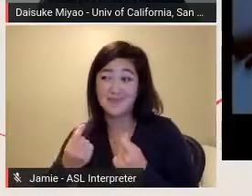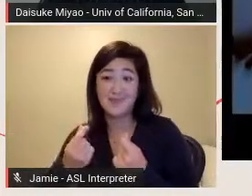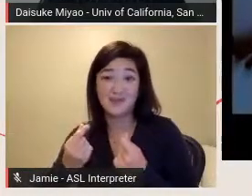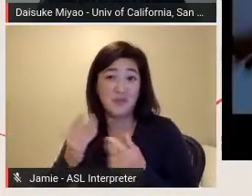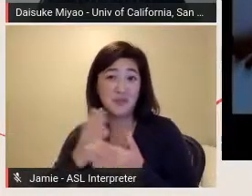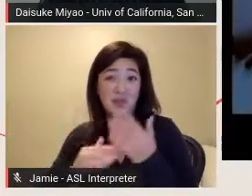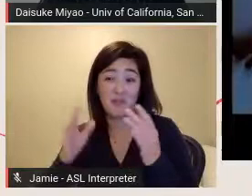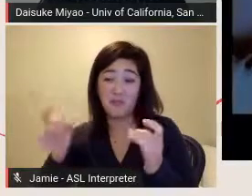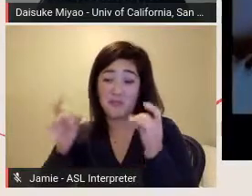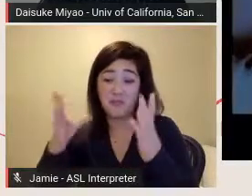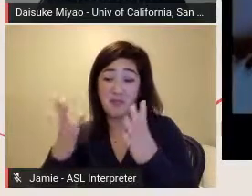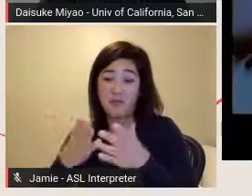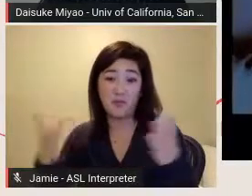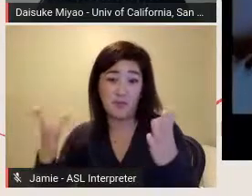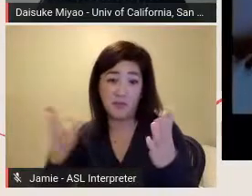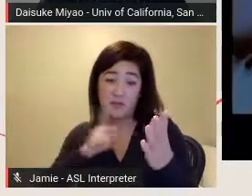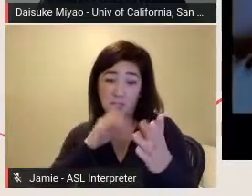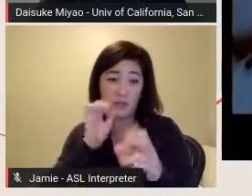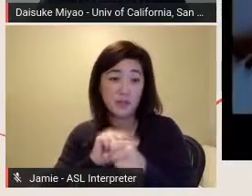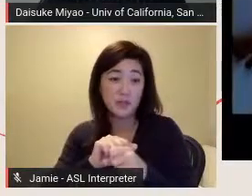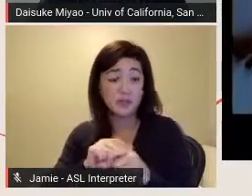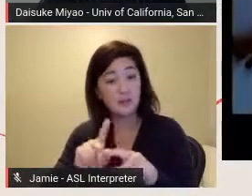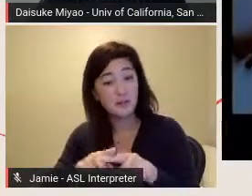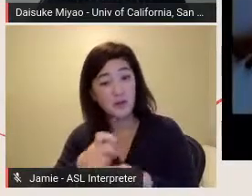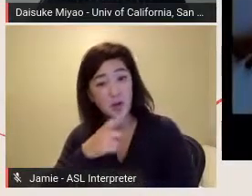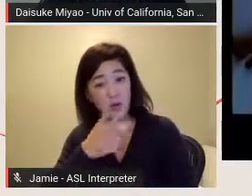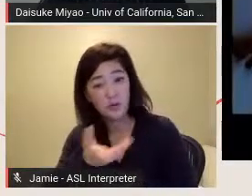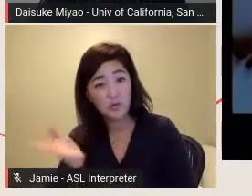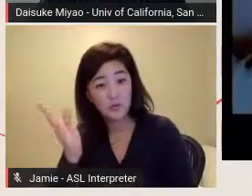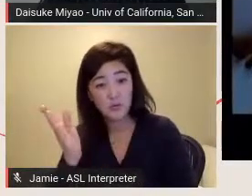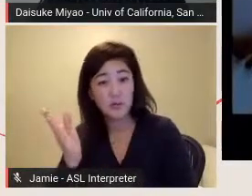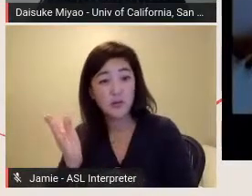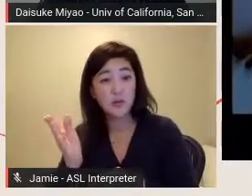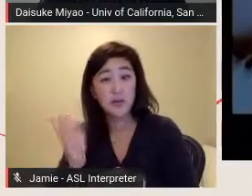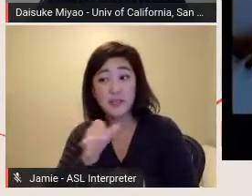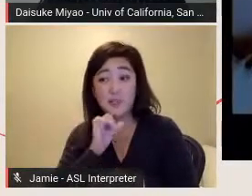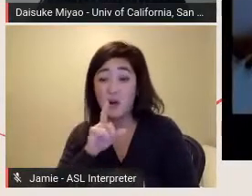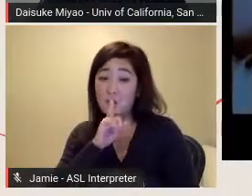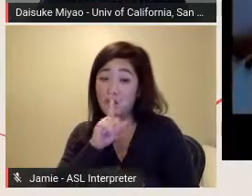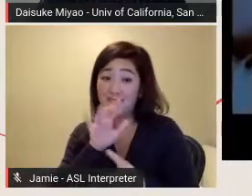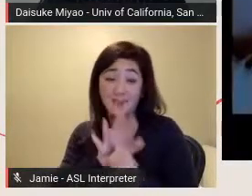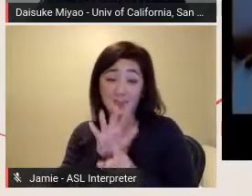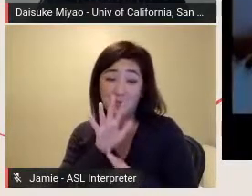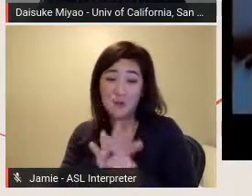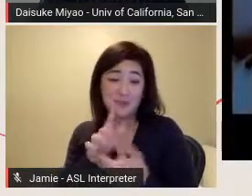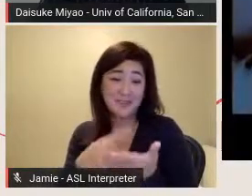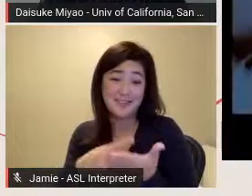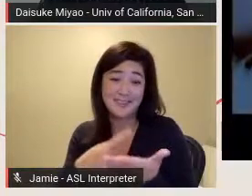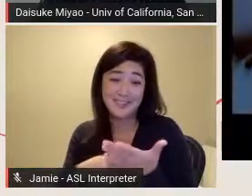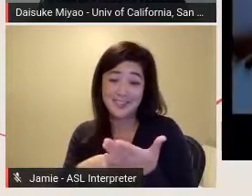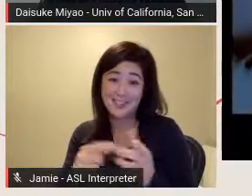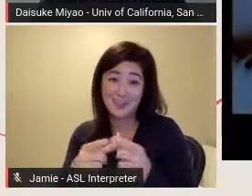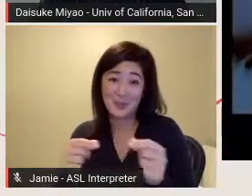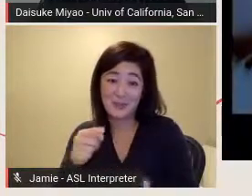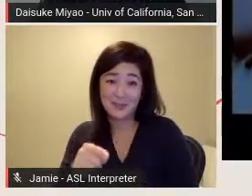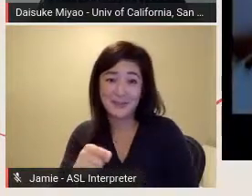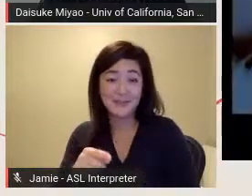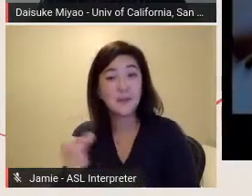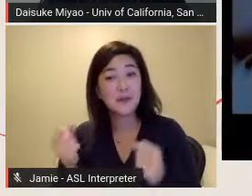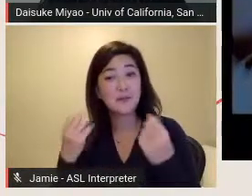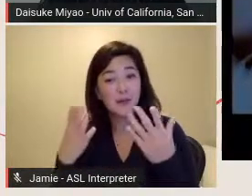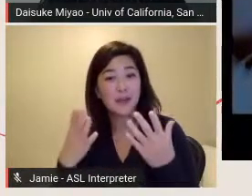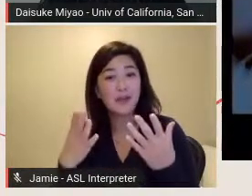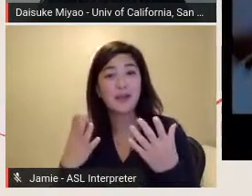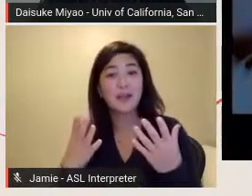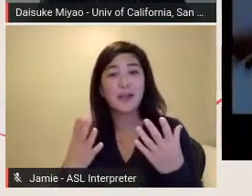which depending on who you are, is not a popular topic within Japan, right? And there's many contemporaries